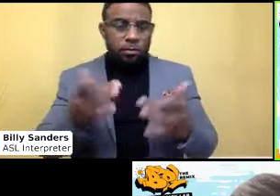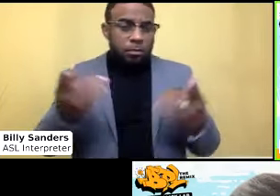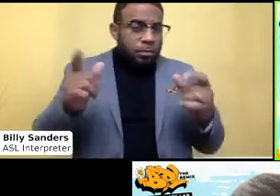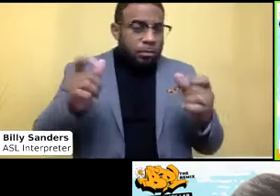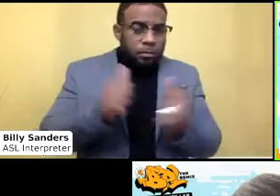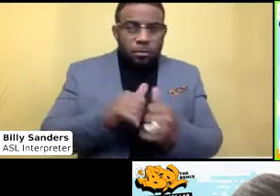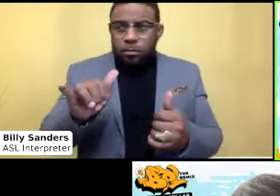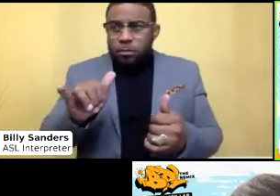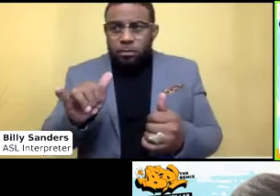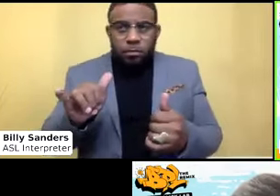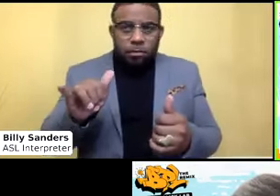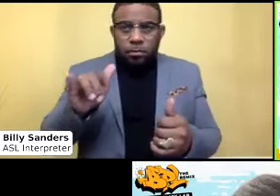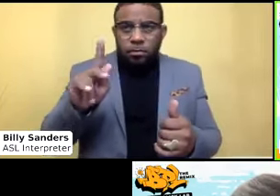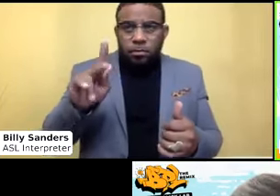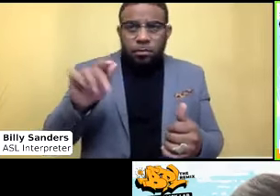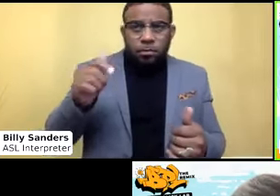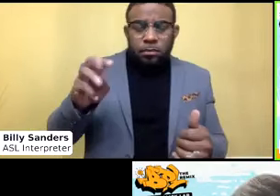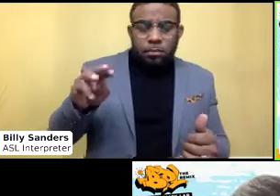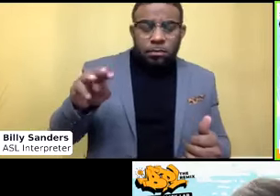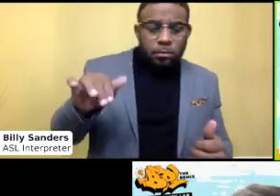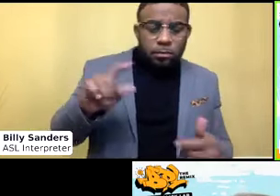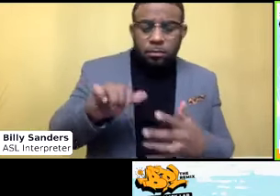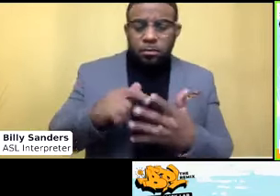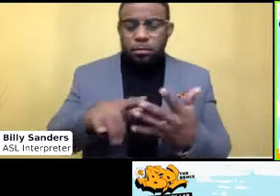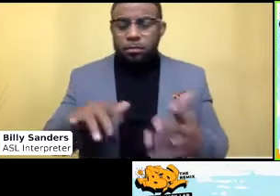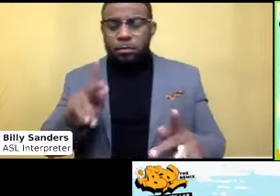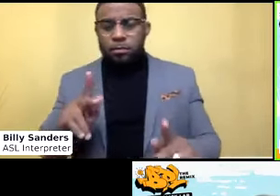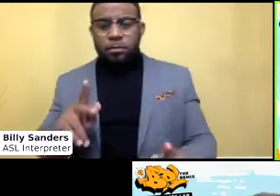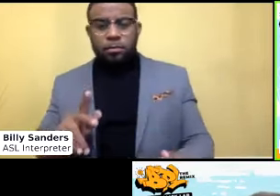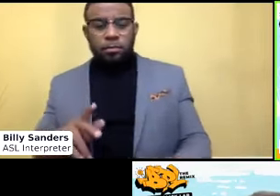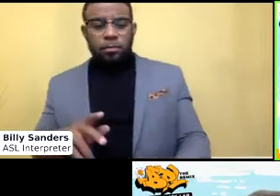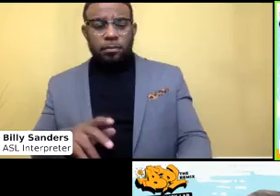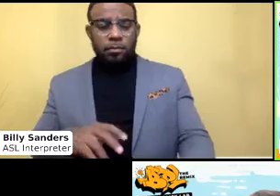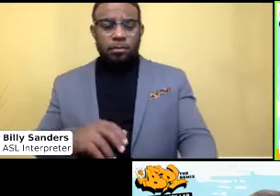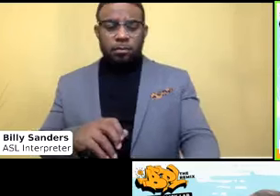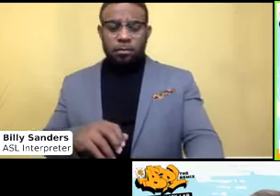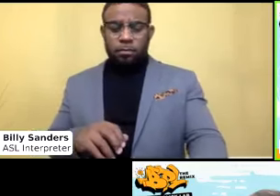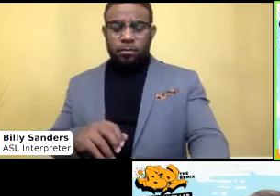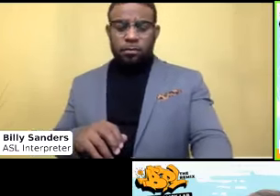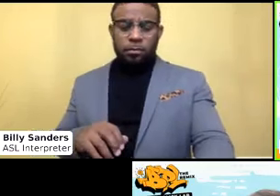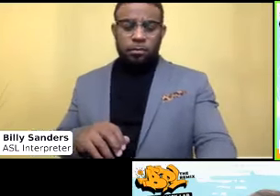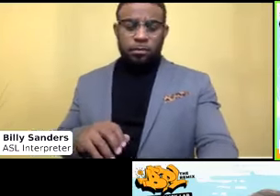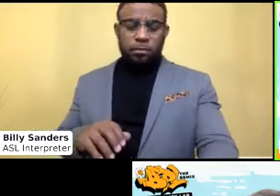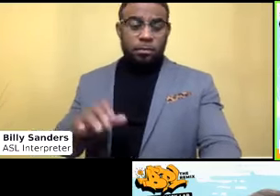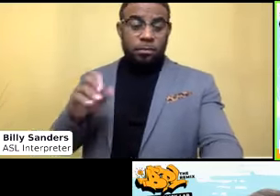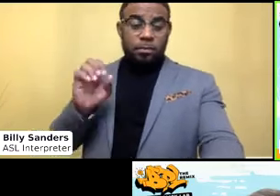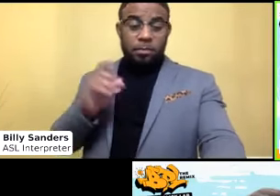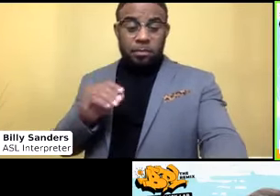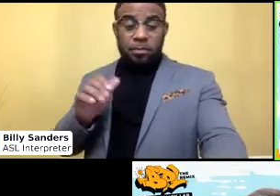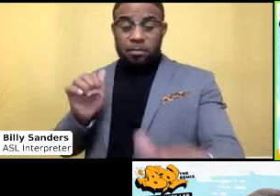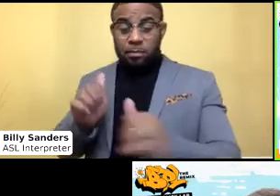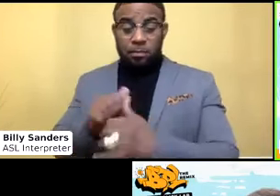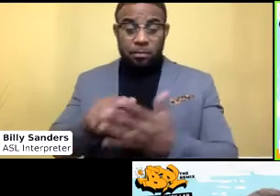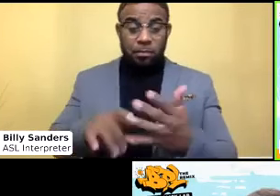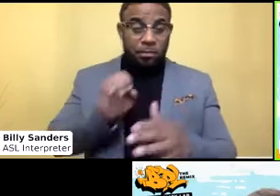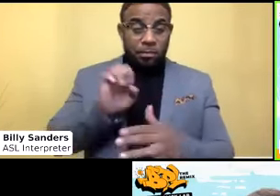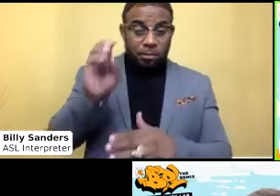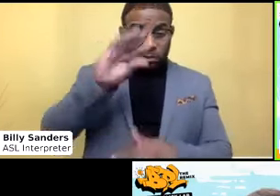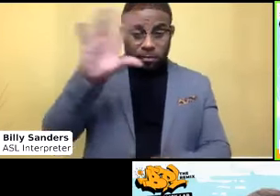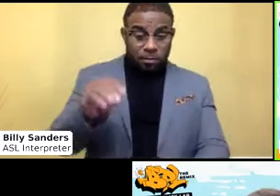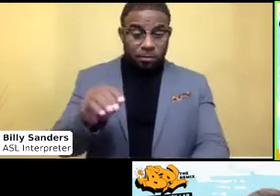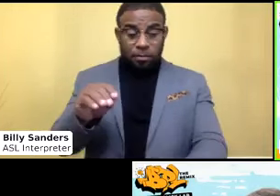with Kagame or any of the these people, even just a Katie. He's meeting with the East